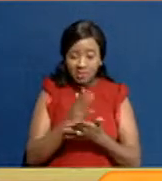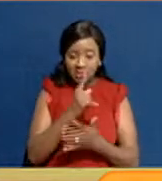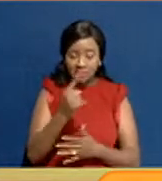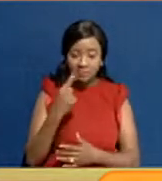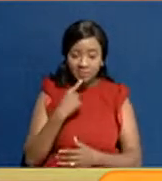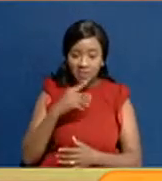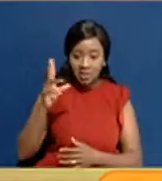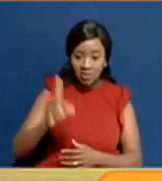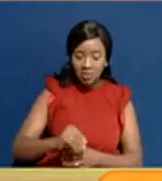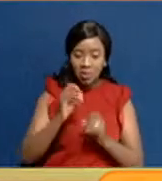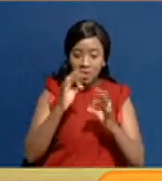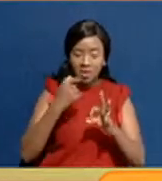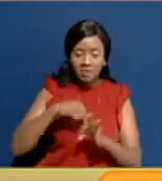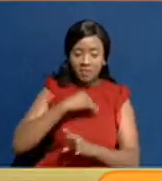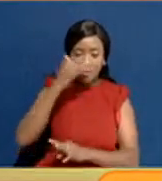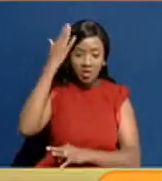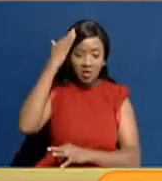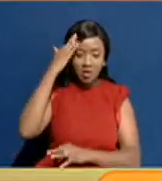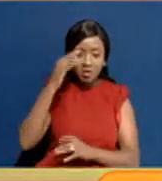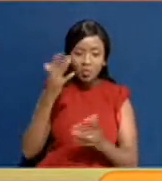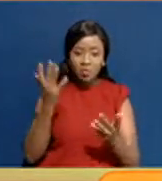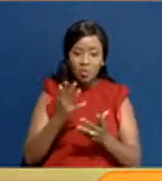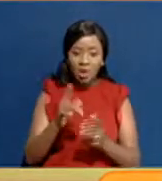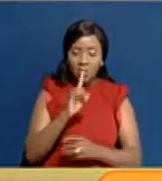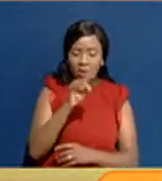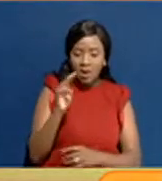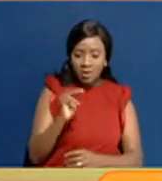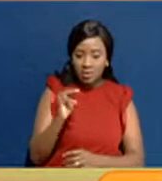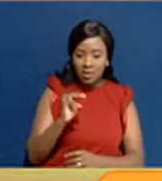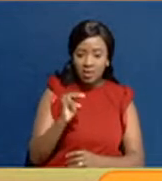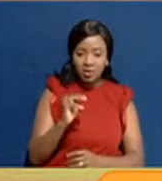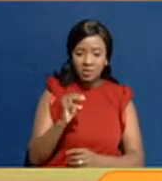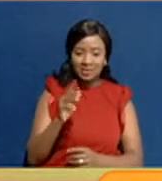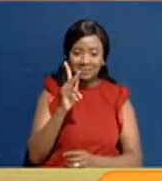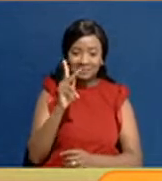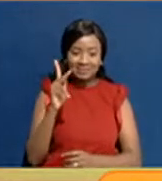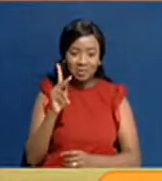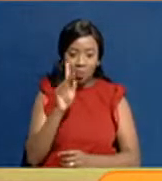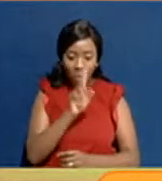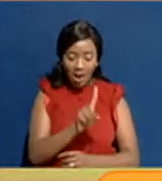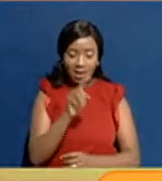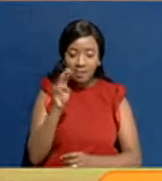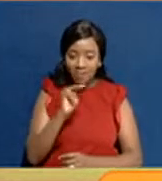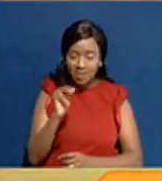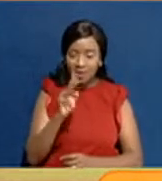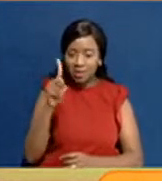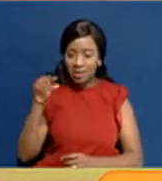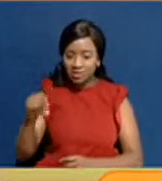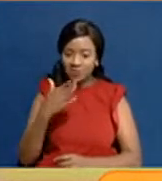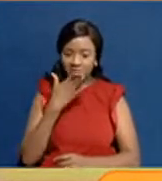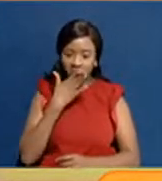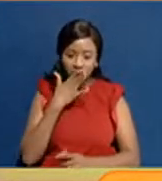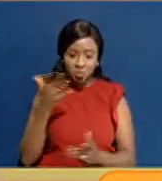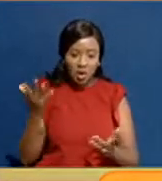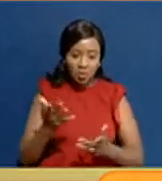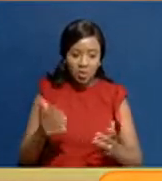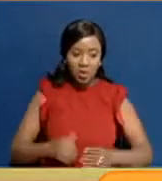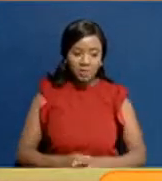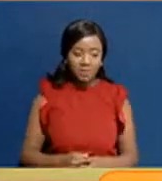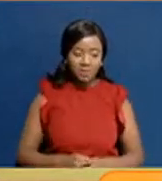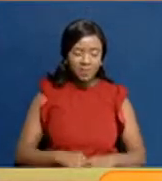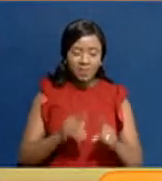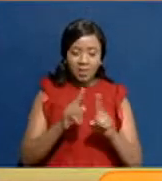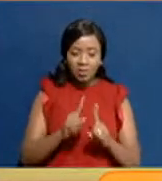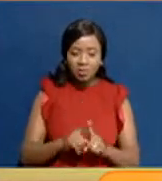where 1 million kilos of condemned sugar are tonight. But we may just offer a preliminary list